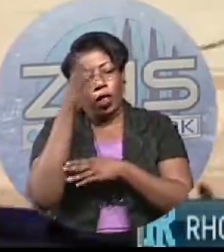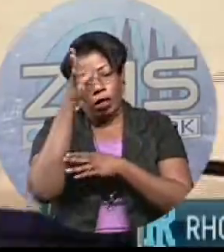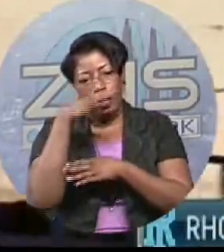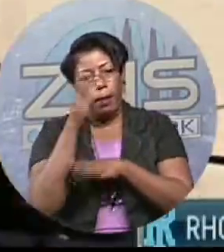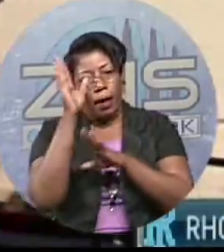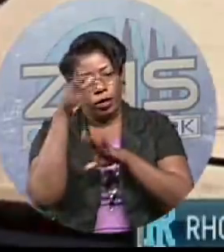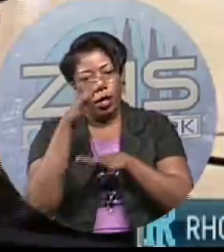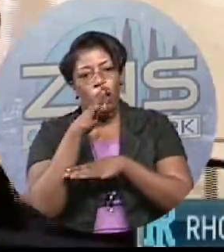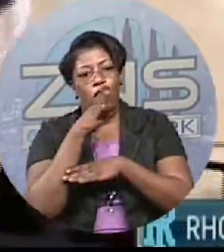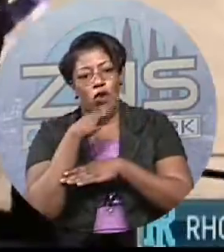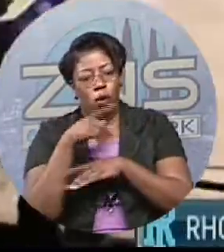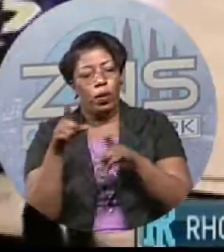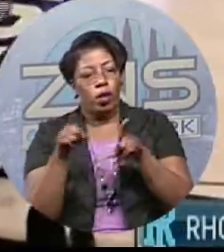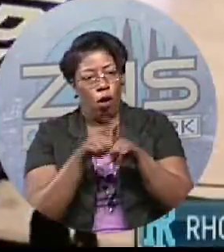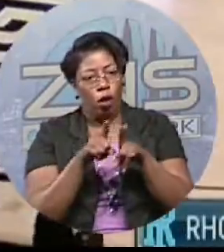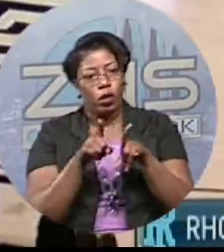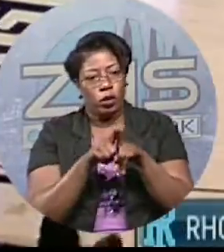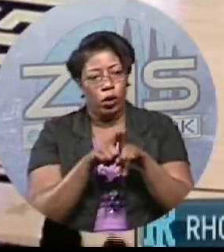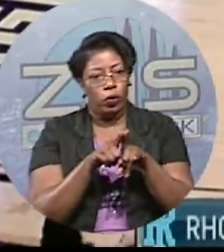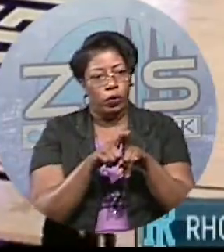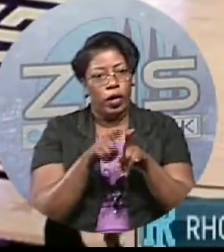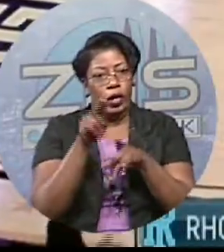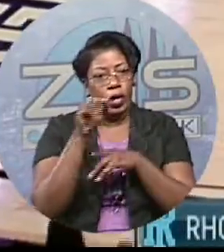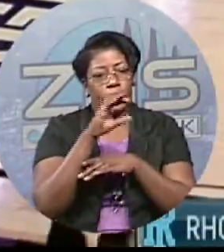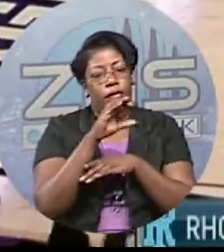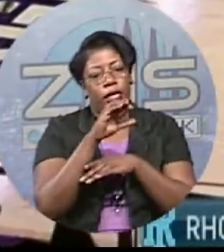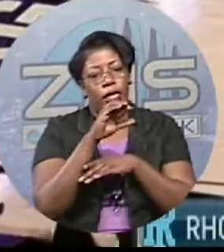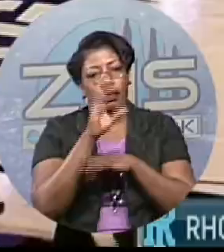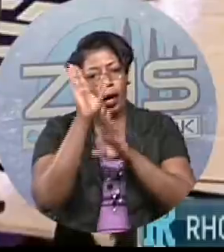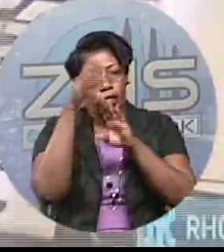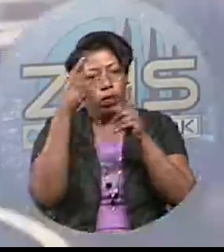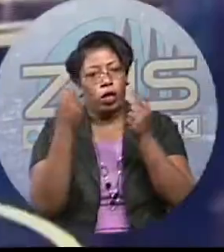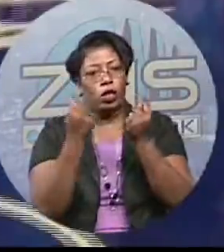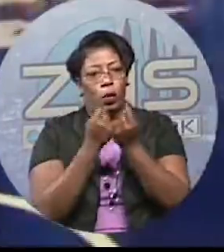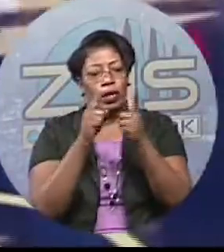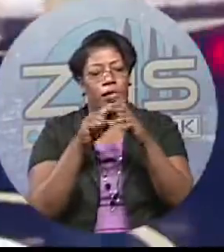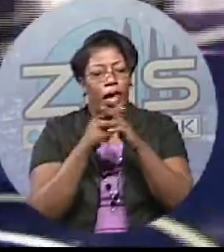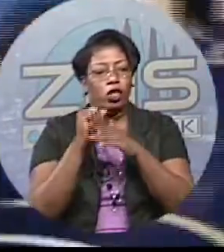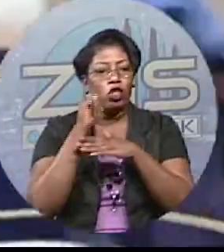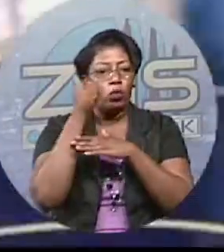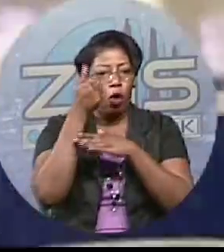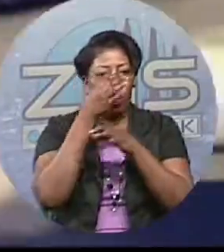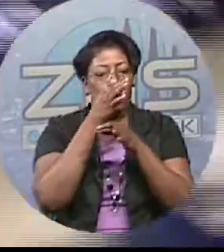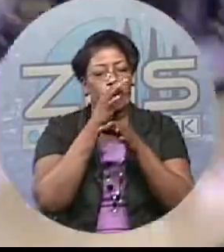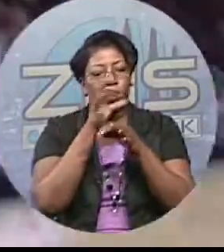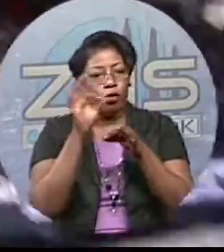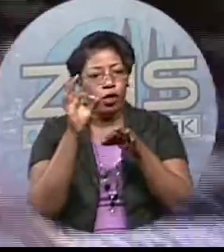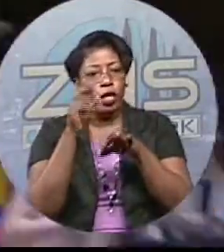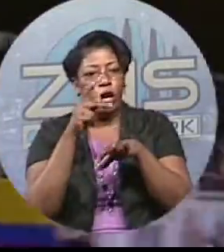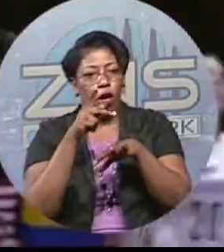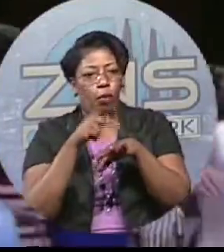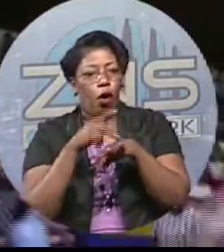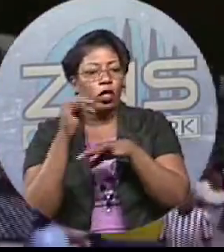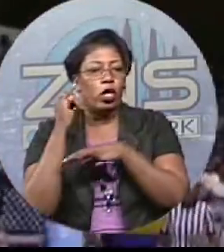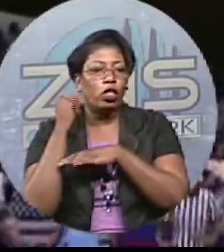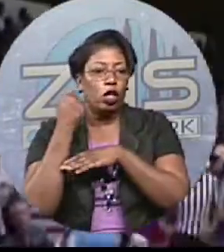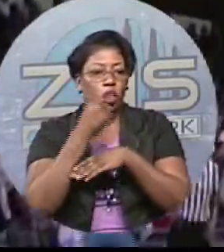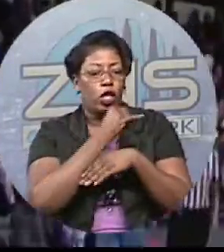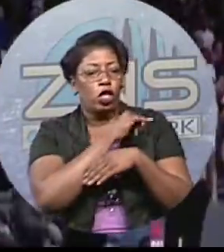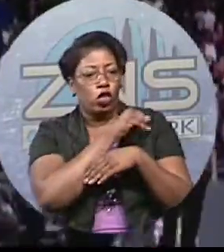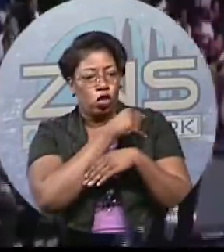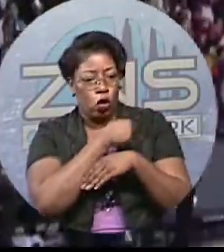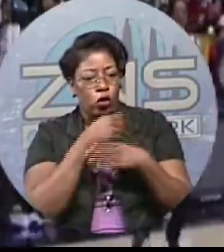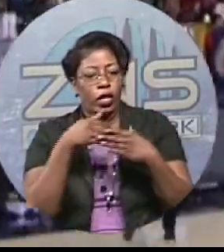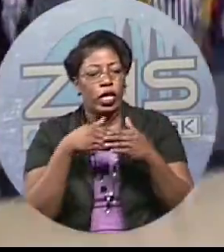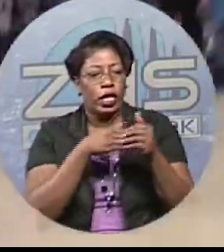women are also hooping it up. The NCAA Women's Basketball Tournament will tip off tomorrow, and Freeport native Jonquel Jones is ready to lead